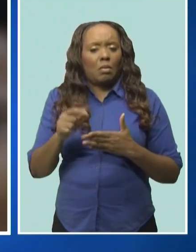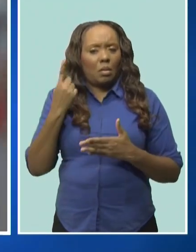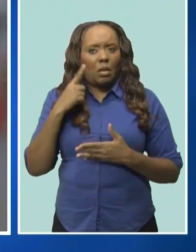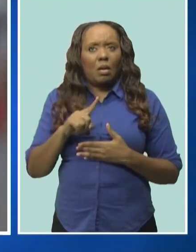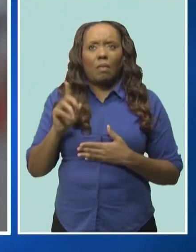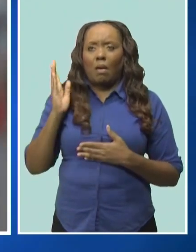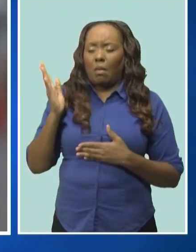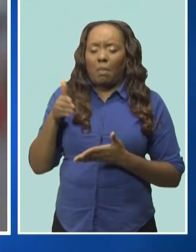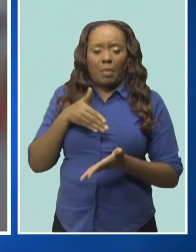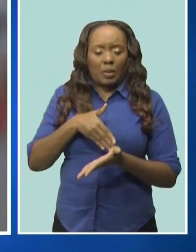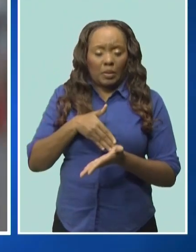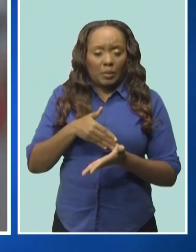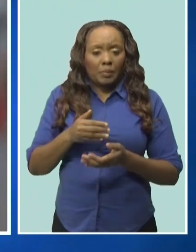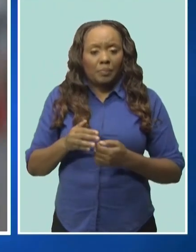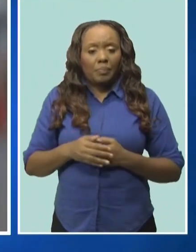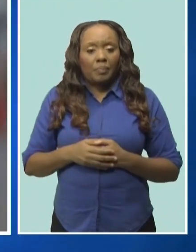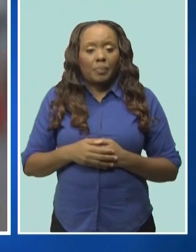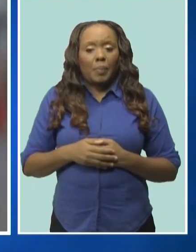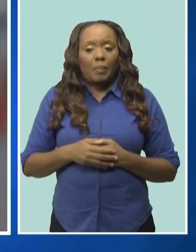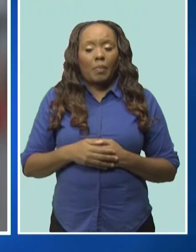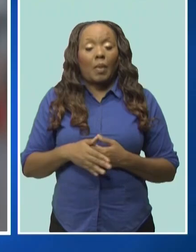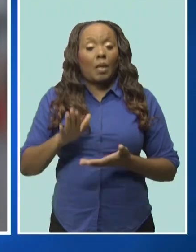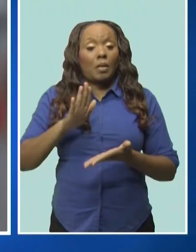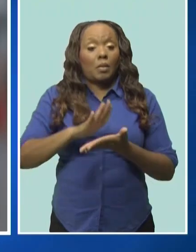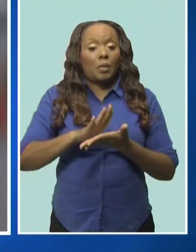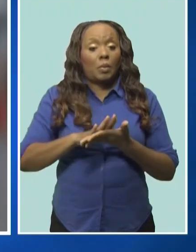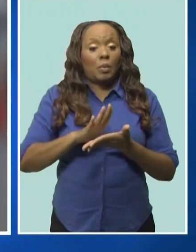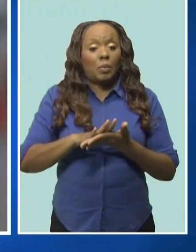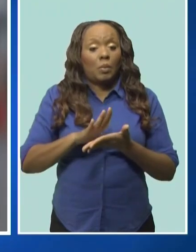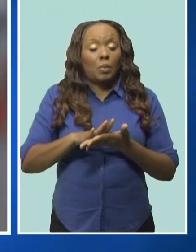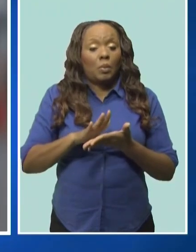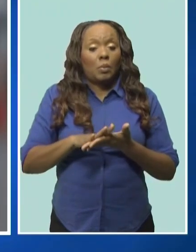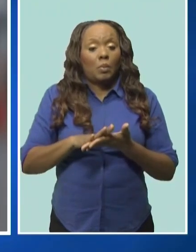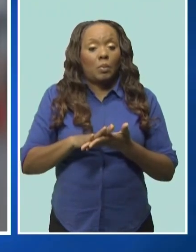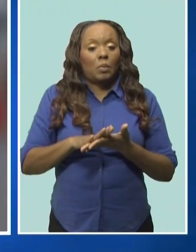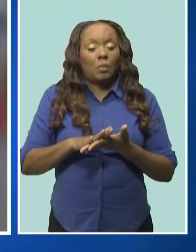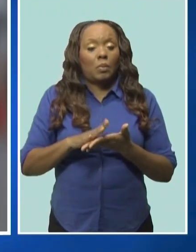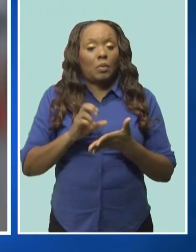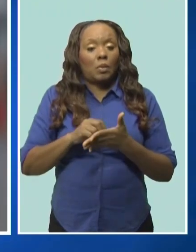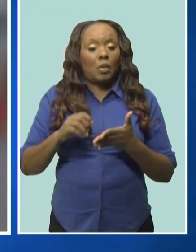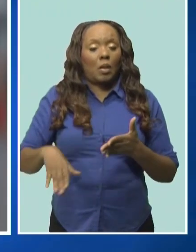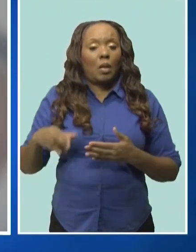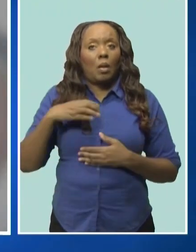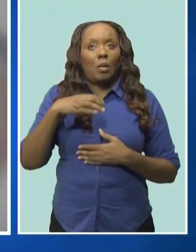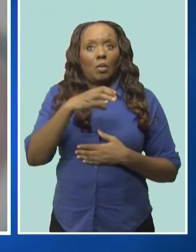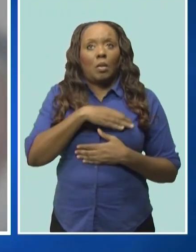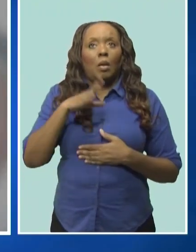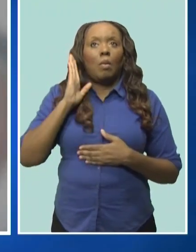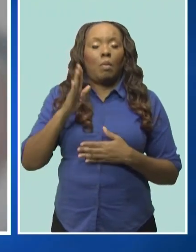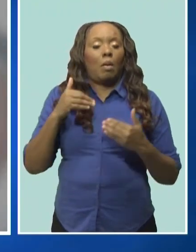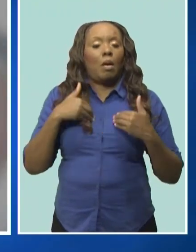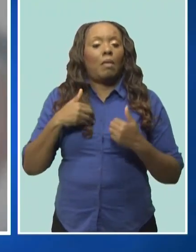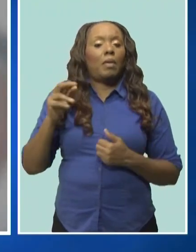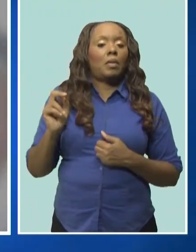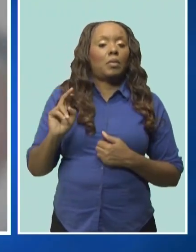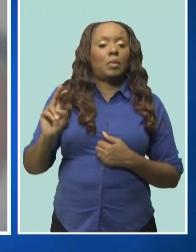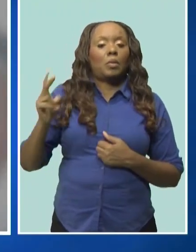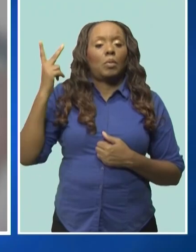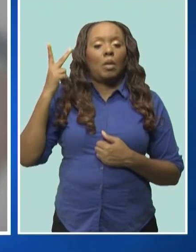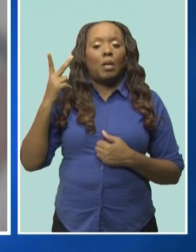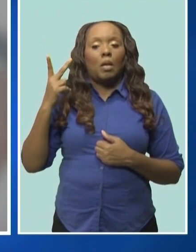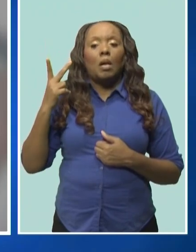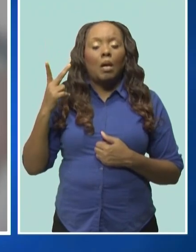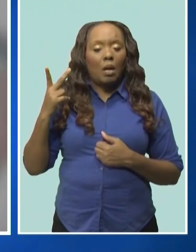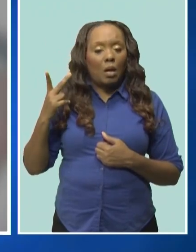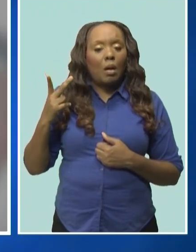expenses. And members of the school's student council are hosting a $2 drive to add to the fundraising